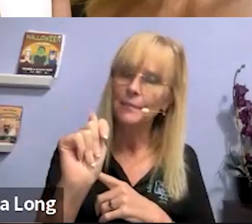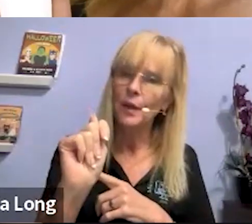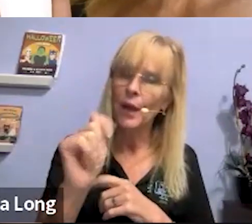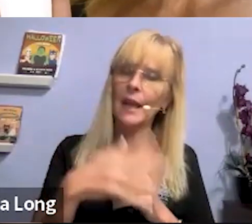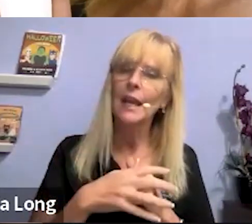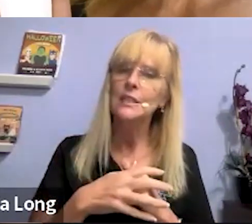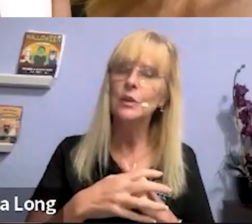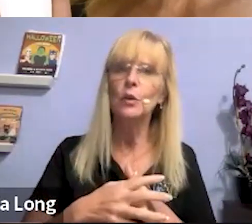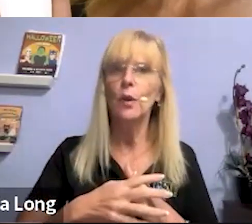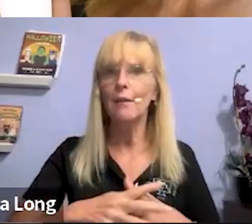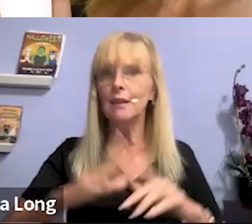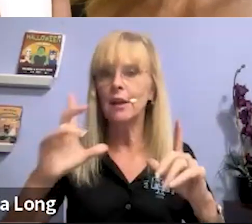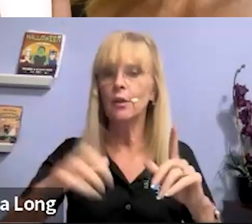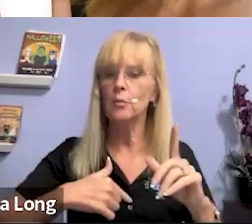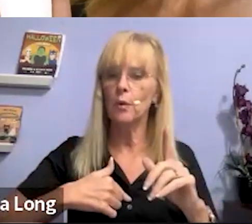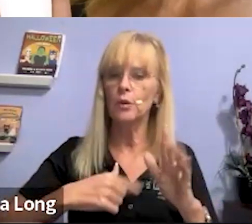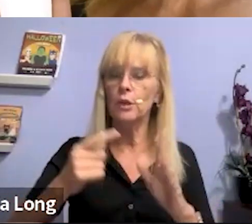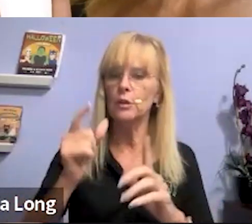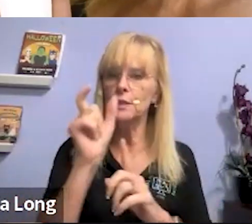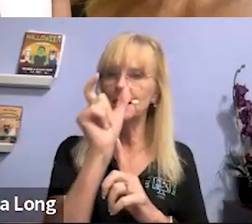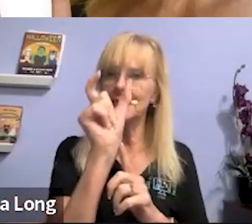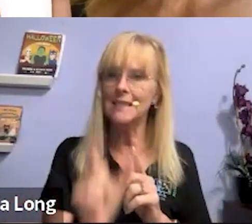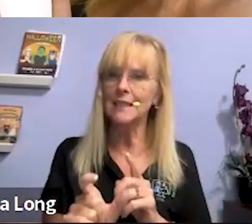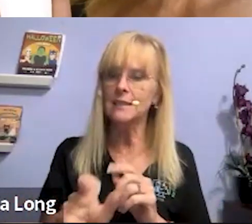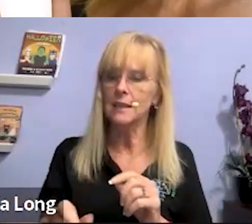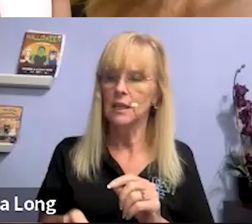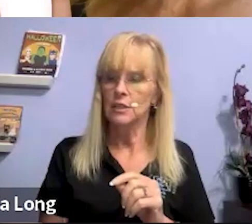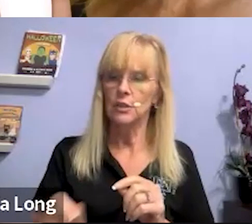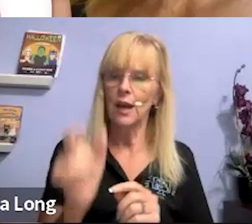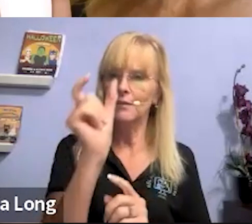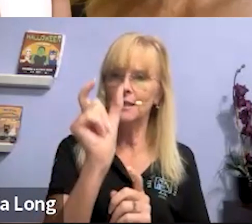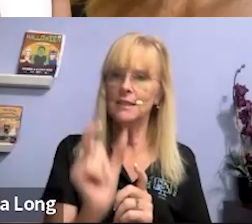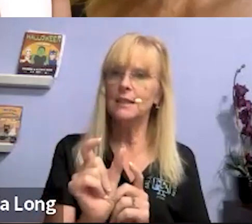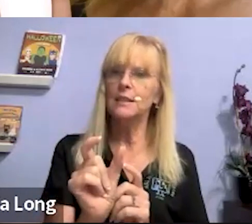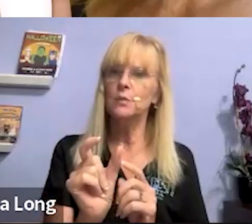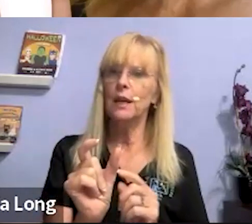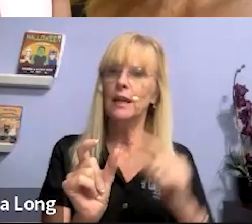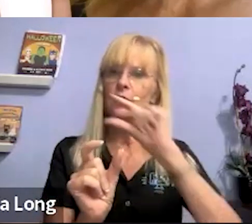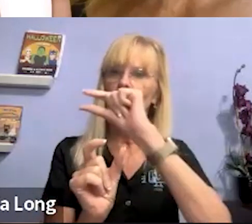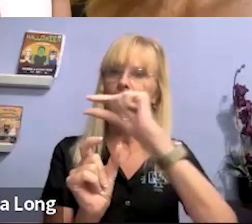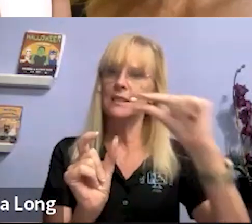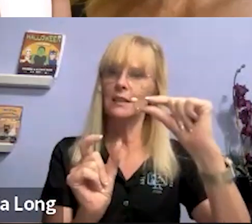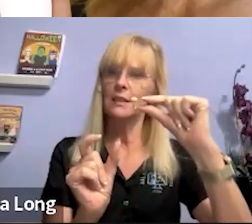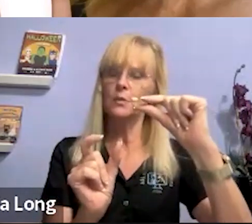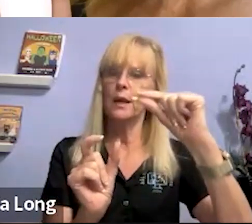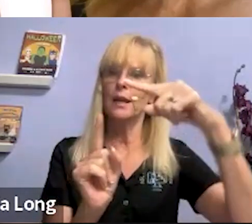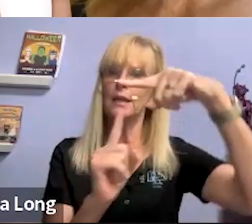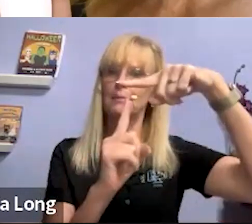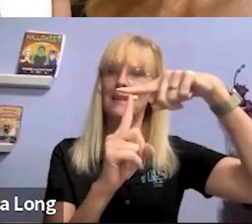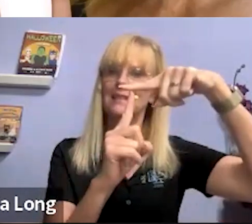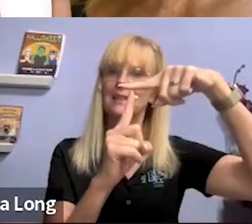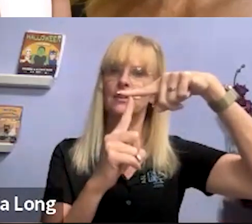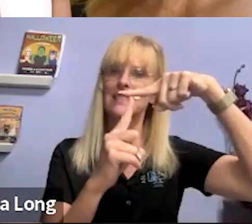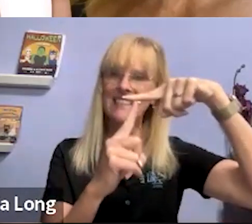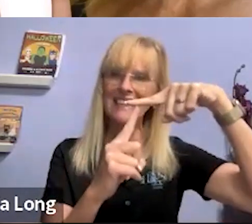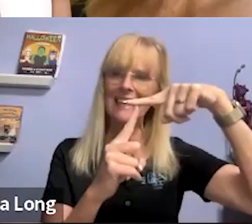T. Okay, and so you have it there on the board. You can use the sticks. So you have the stick this way, and then you have a stick this way, and then it